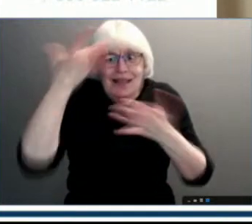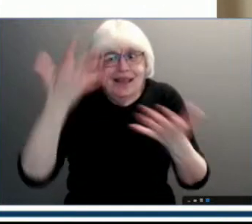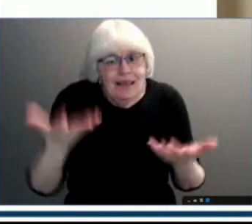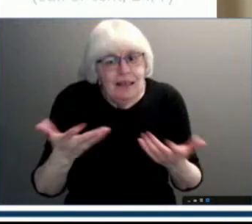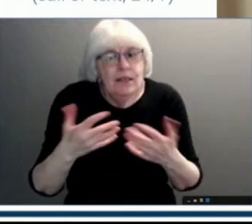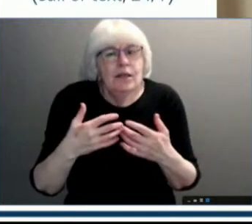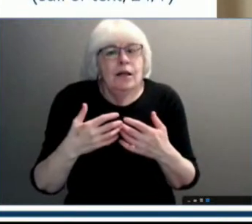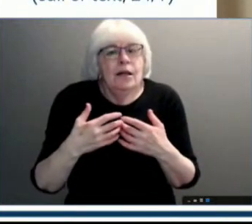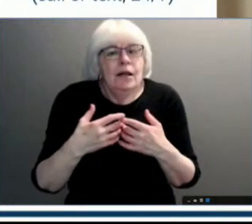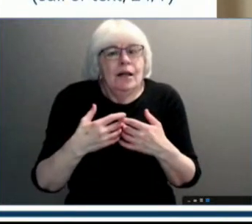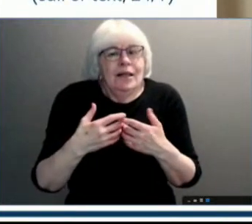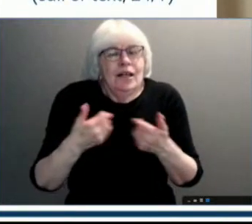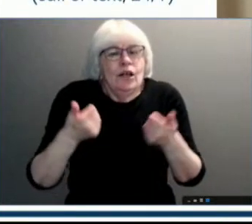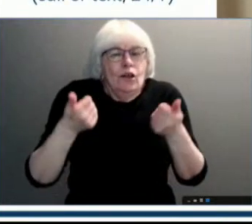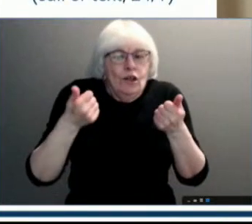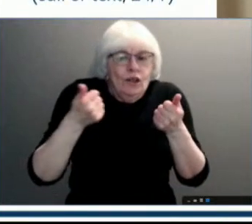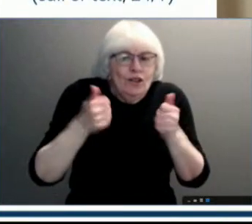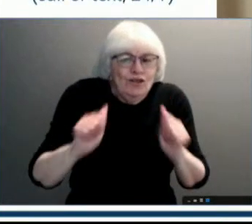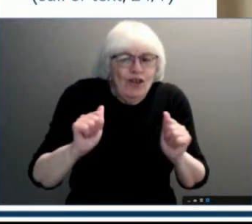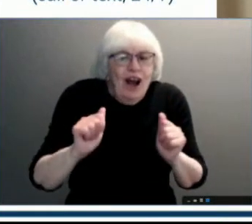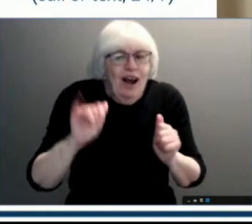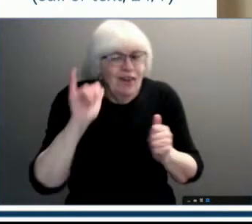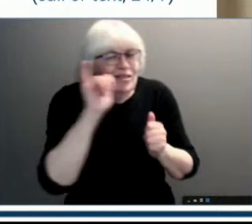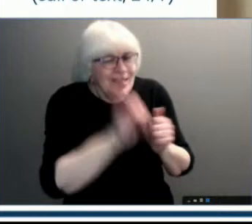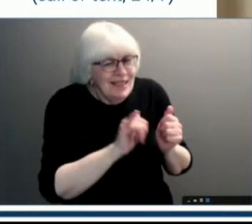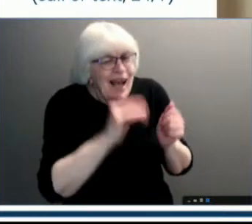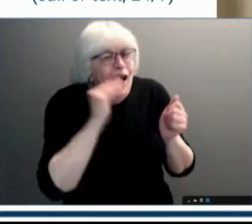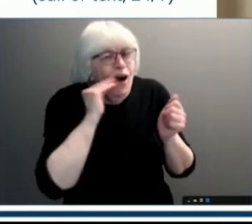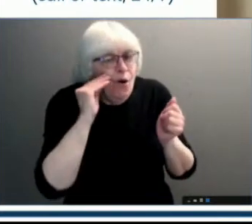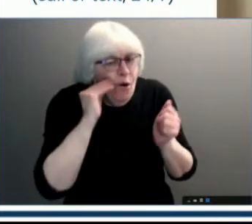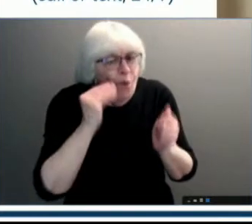safe. So we'll continue to look at that. But right now, I mean,